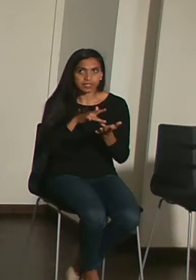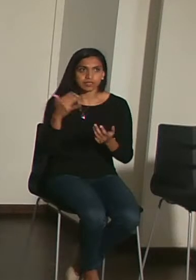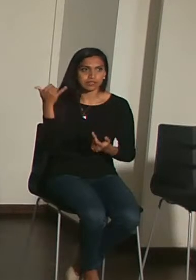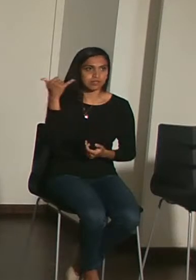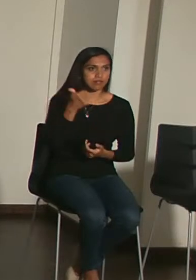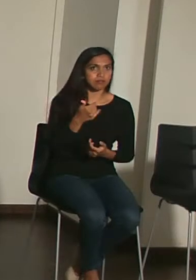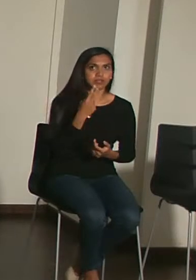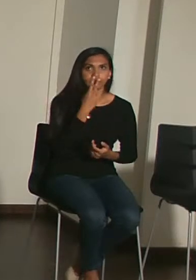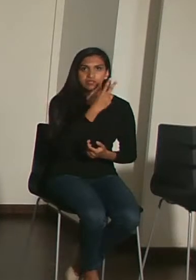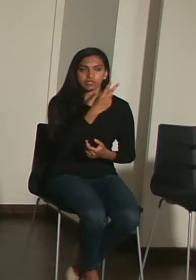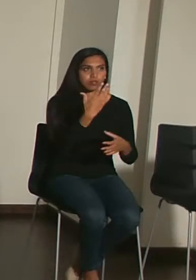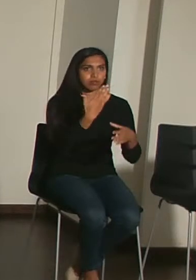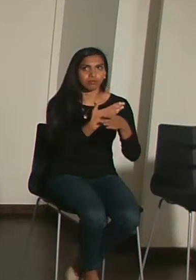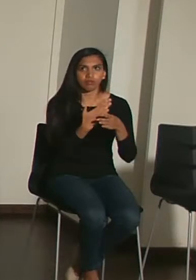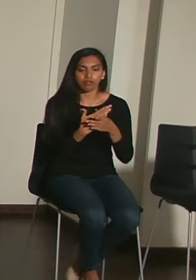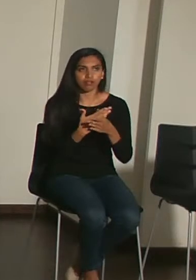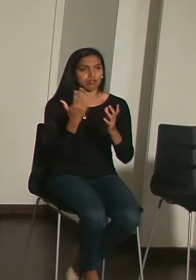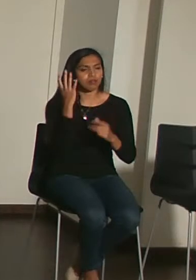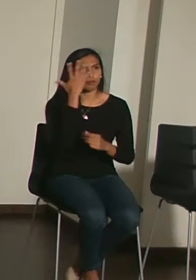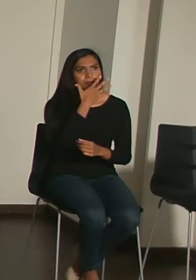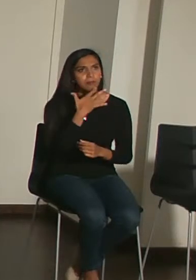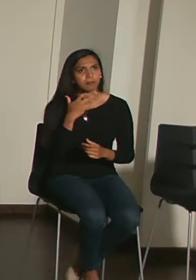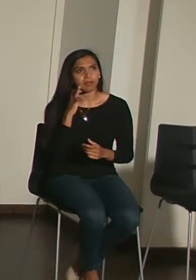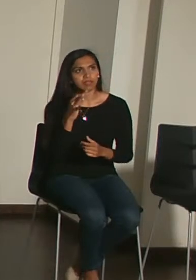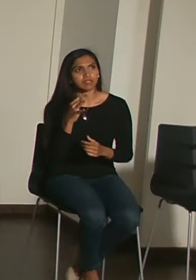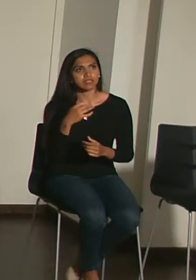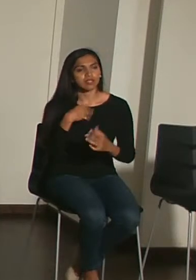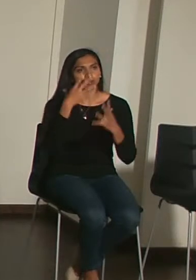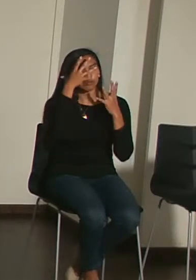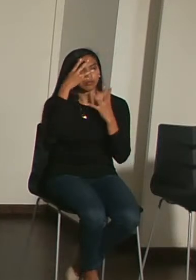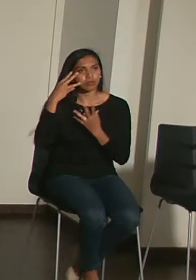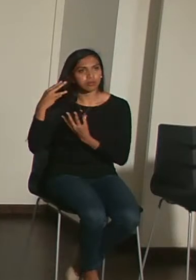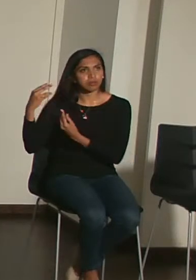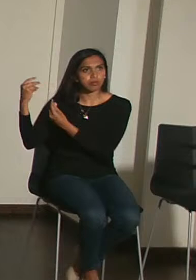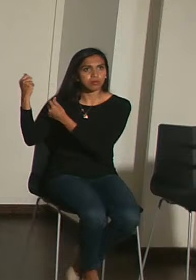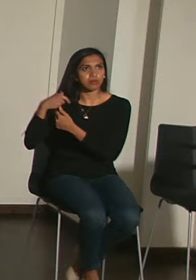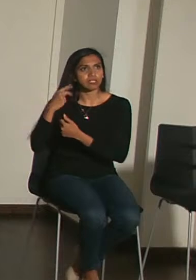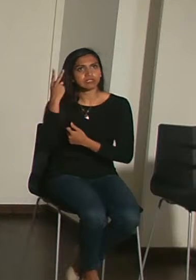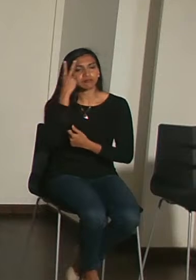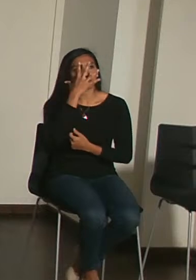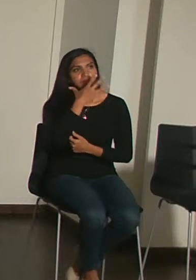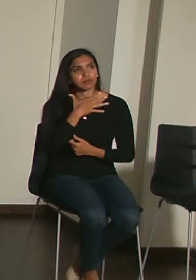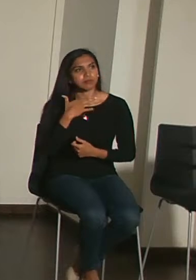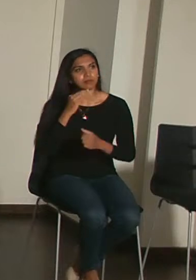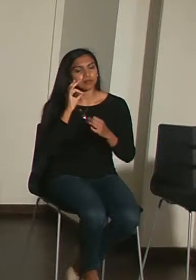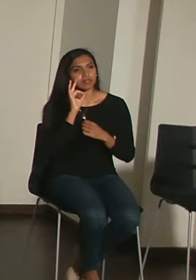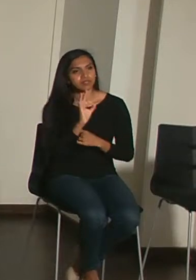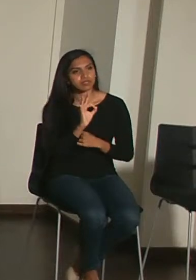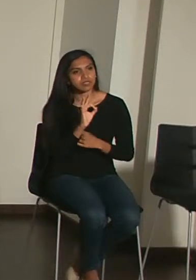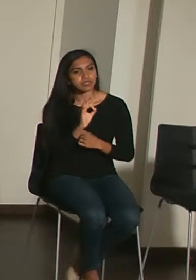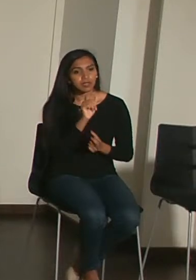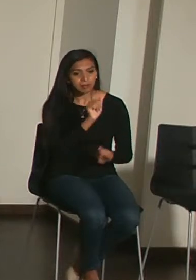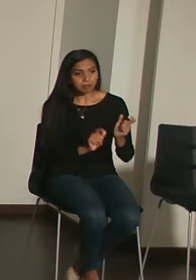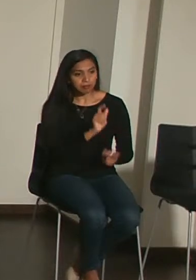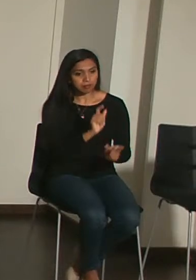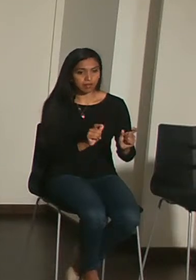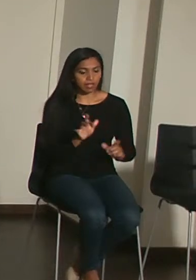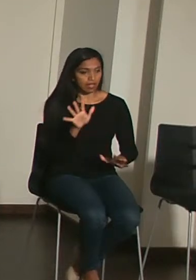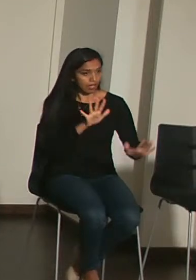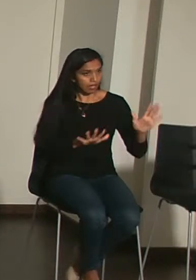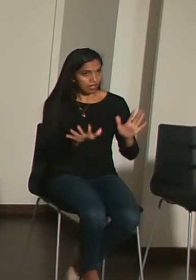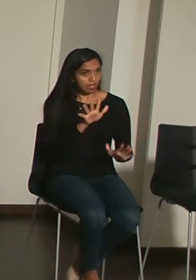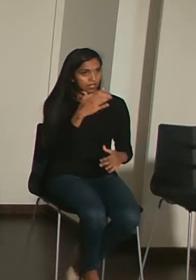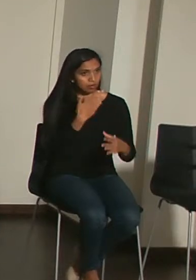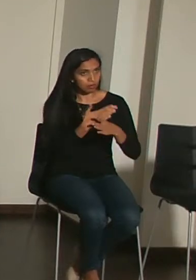realize your work is reacting to how you speak or how much noise you made. And there were people in there performing to the work